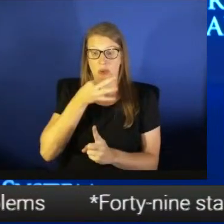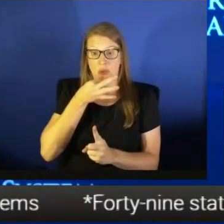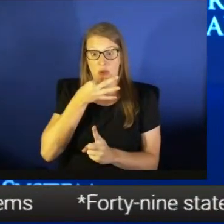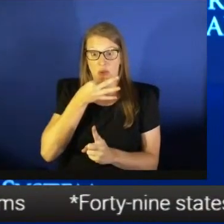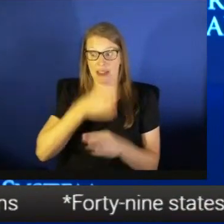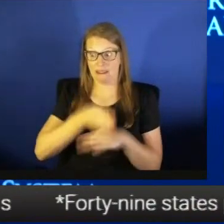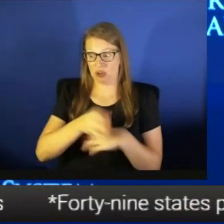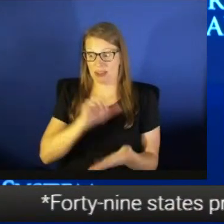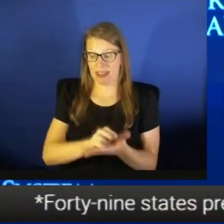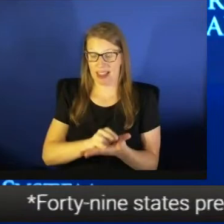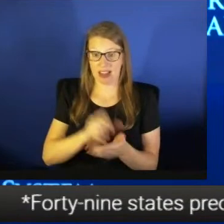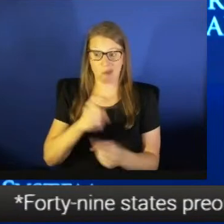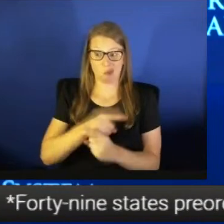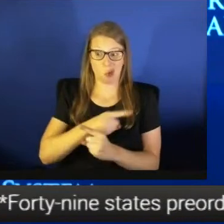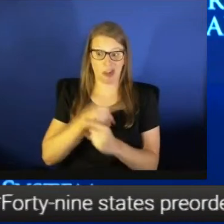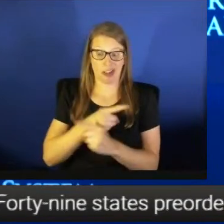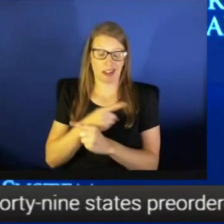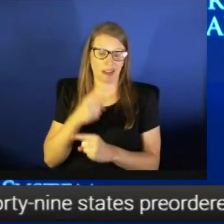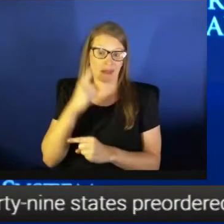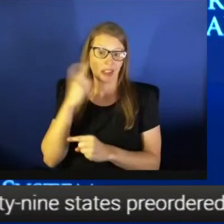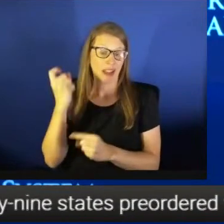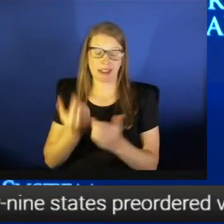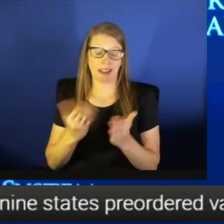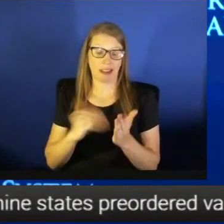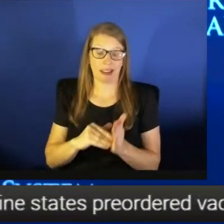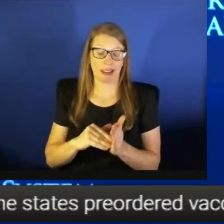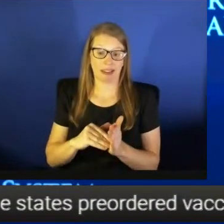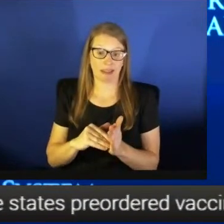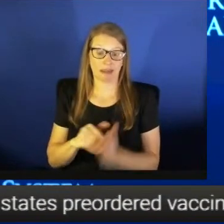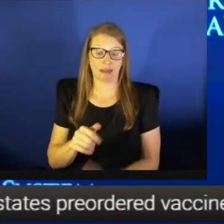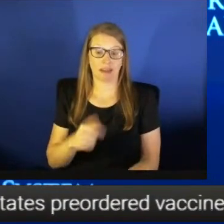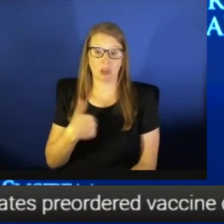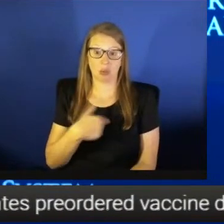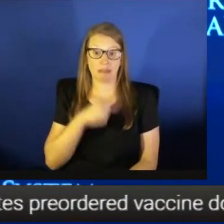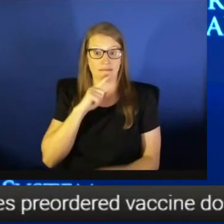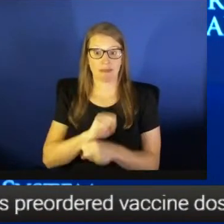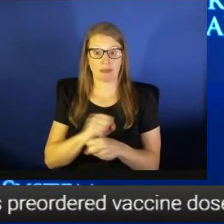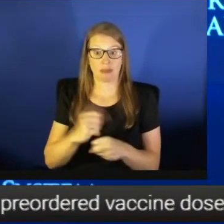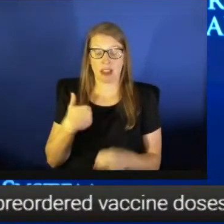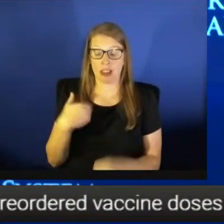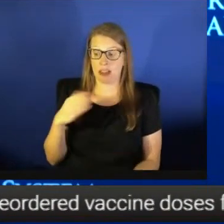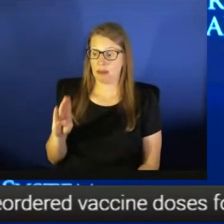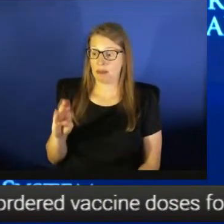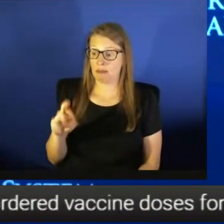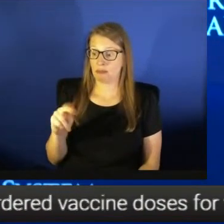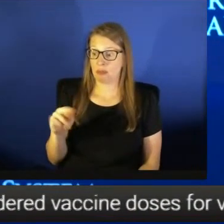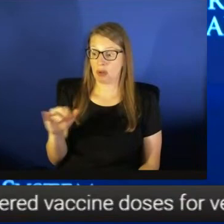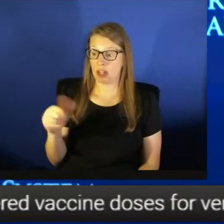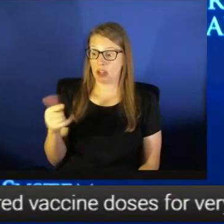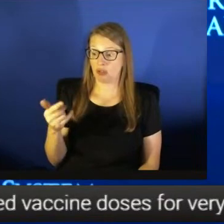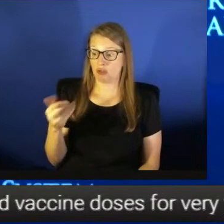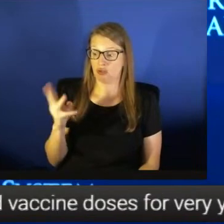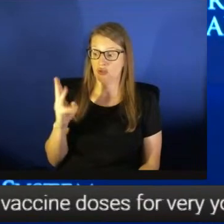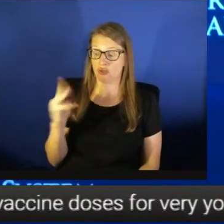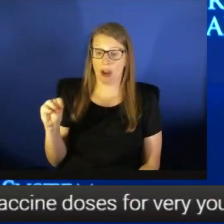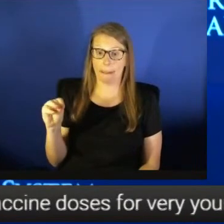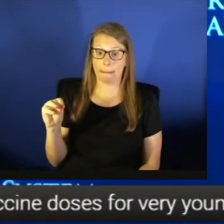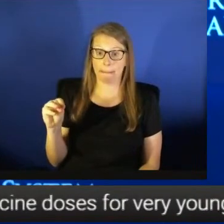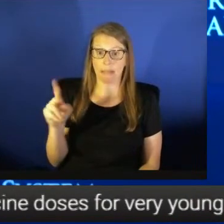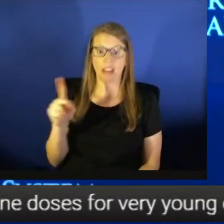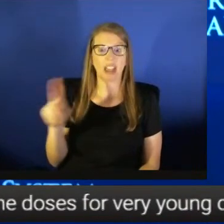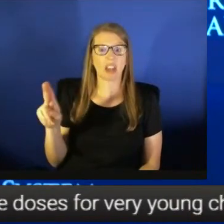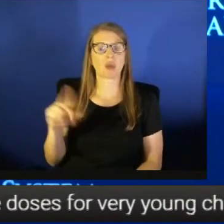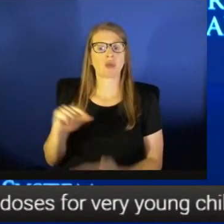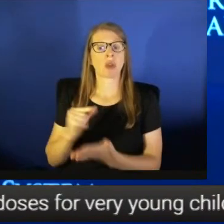is appropriate, because again, we actually had Barney Graham, who was one of the KU graduate and one of